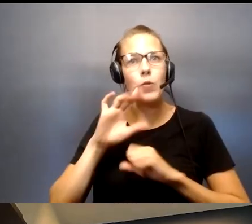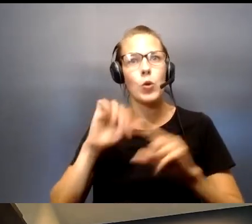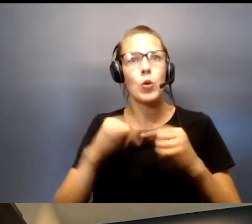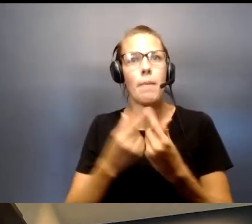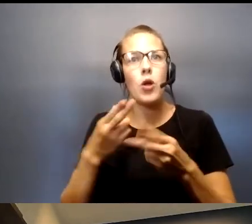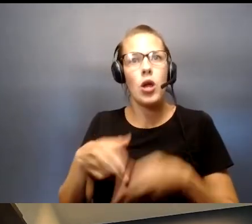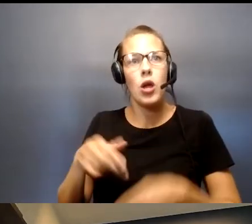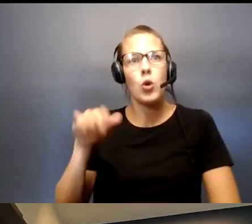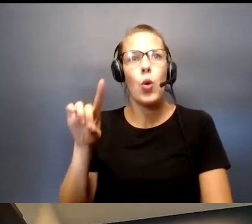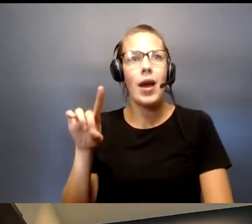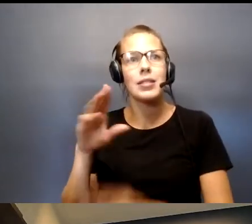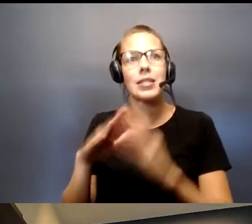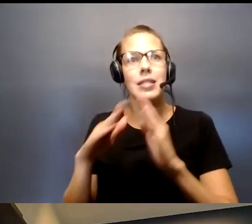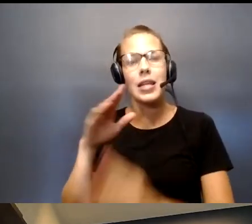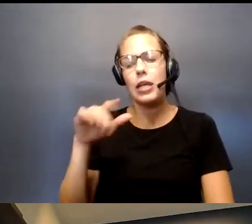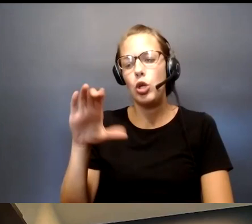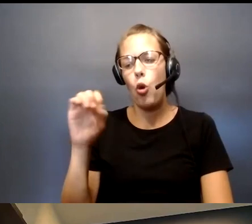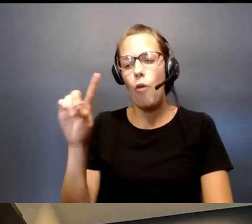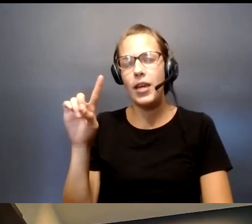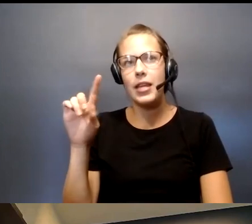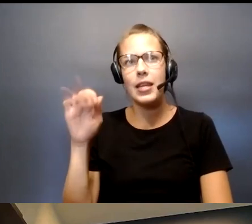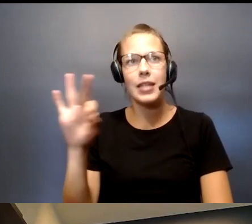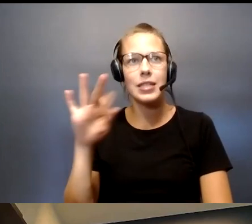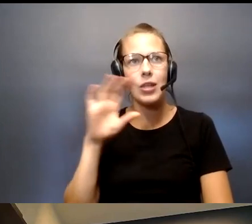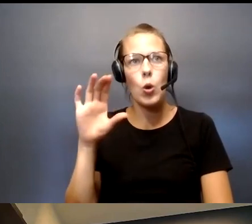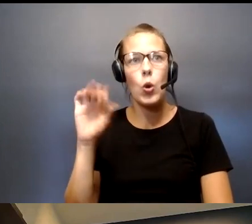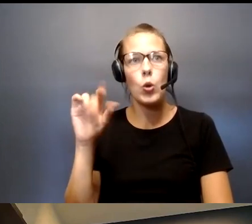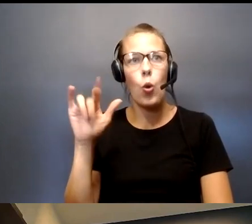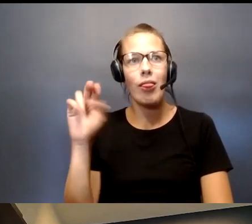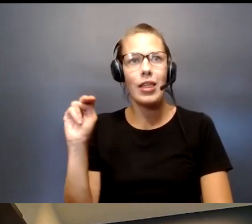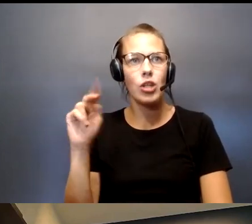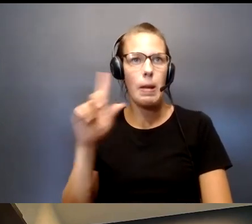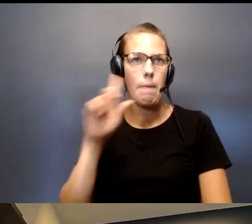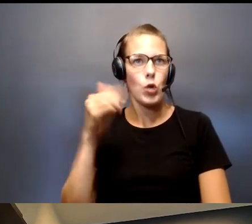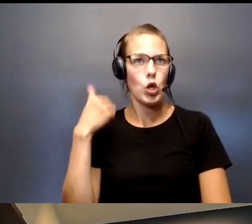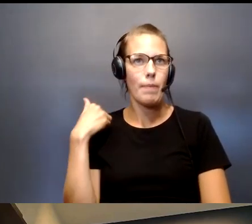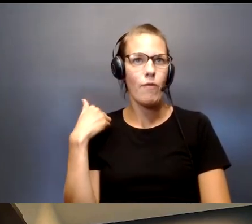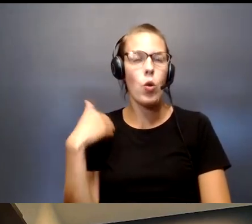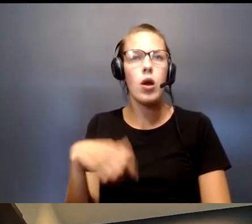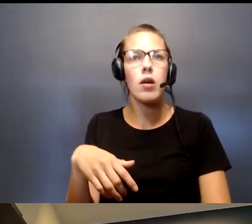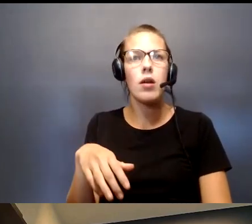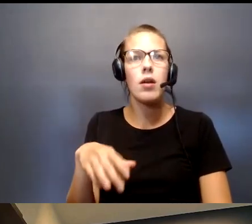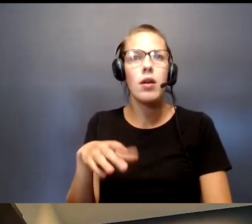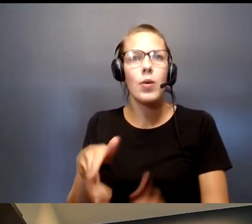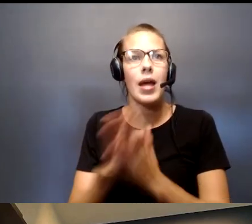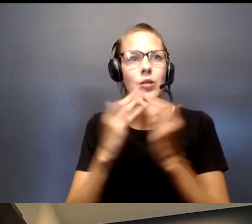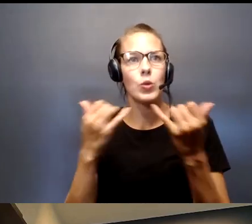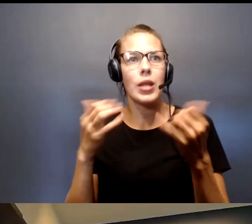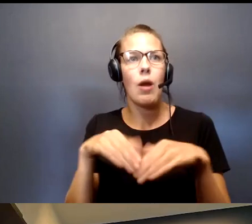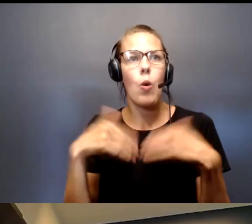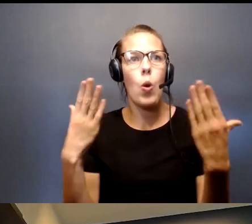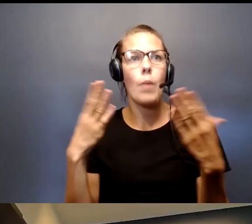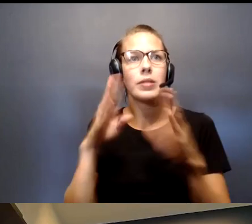the Quad City COVID-19 Coalition. You've probably heard of this coalition before. I was asked today to open up with